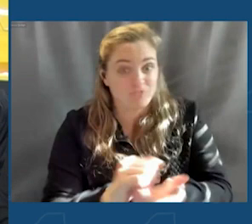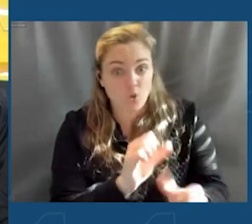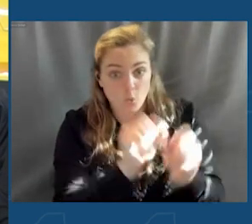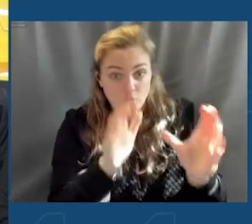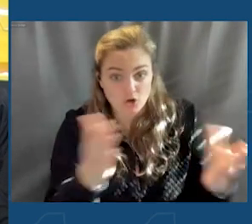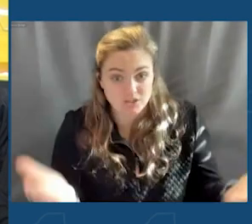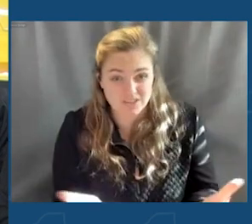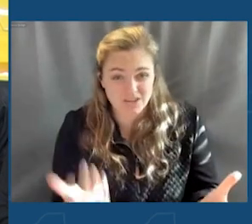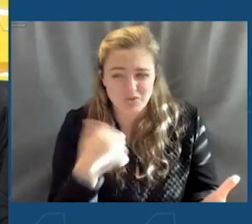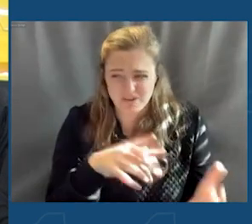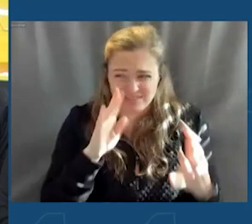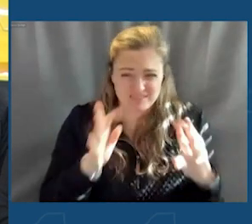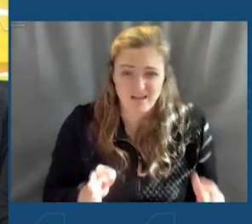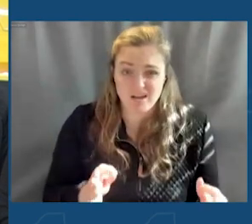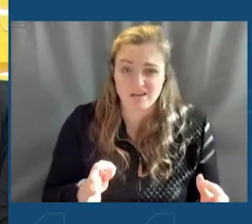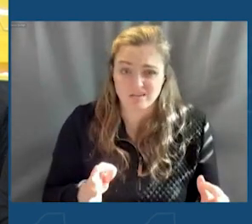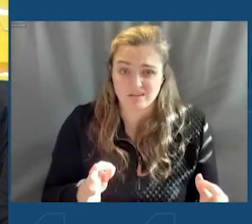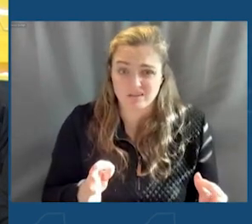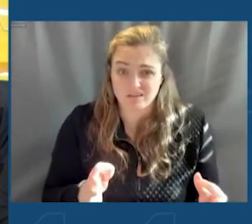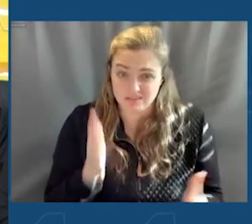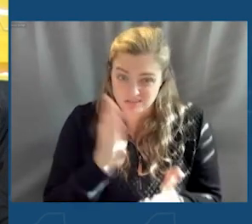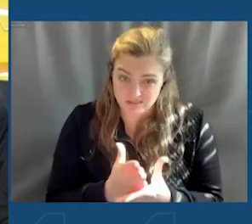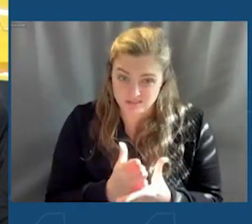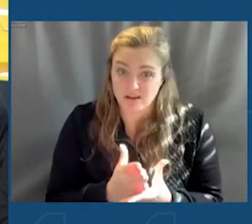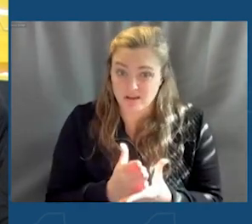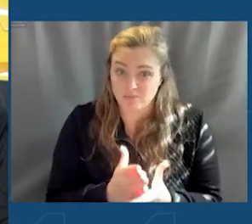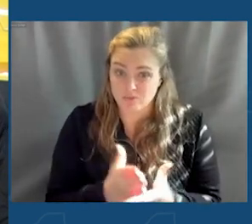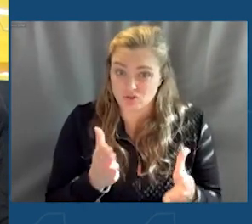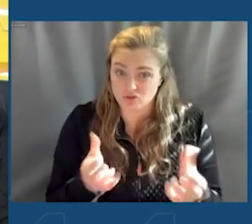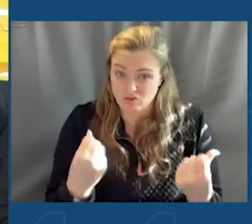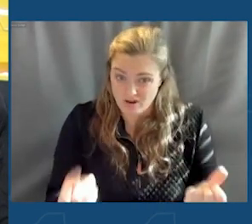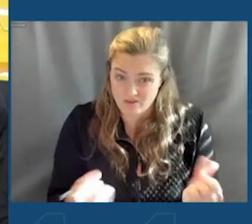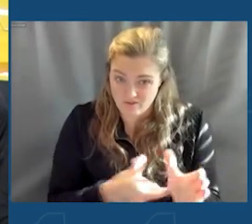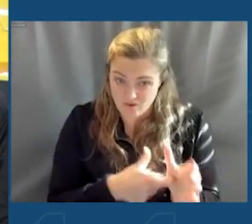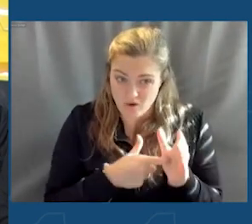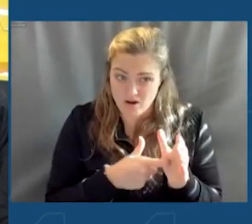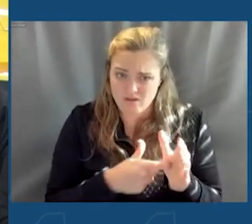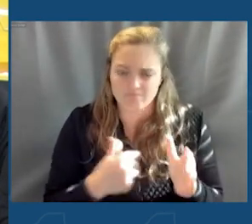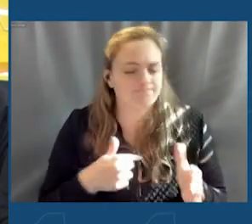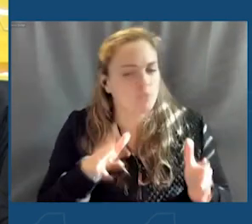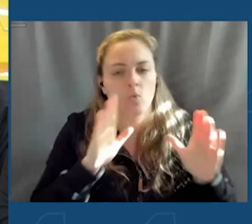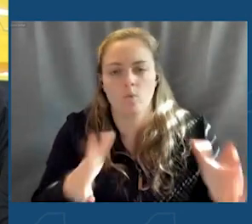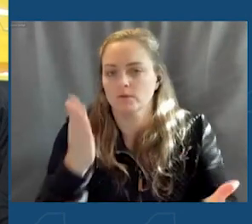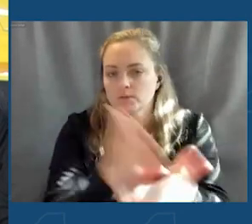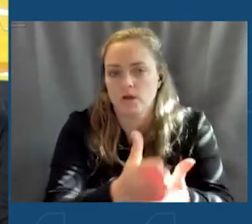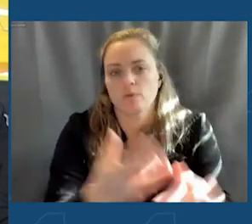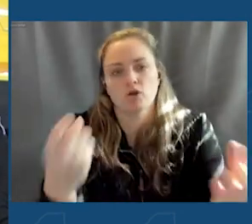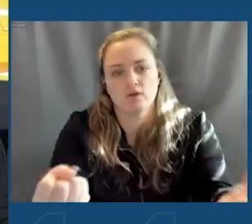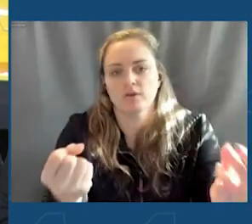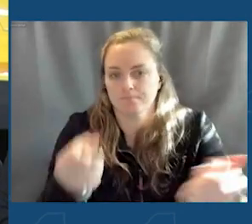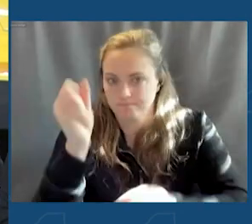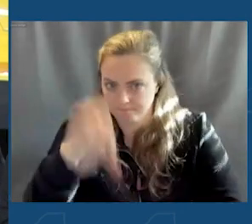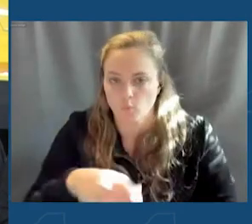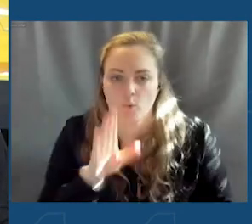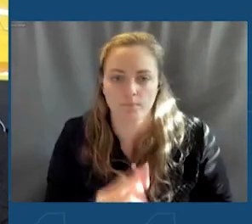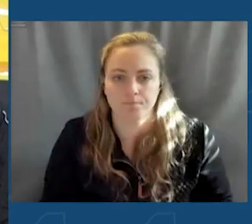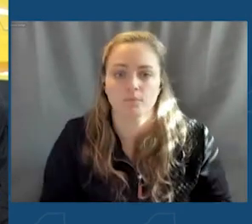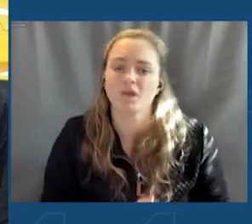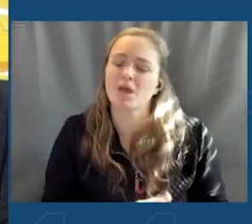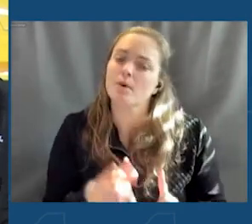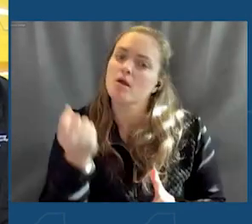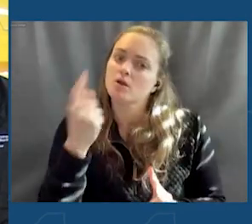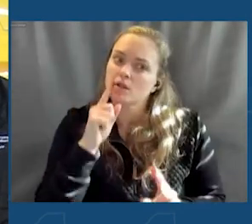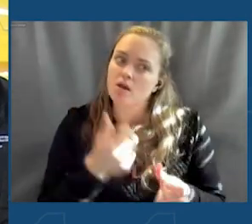put in effect, I will certainly take that action for all of Erie County if it's necessary. But we can avoid that if